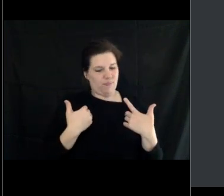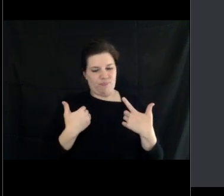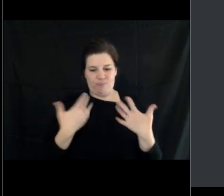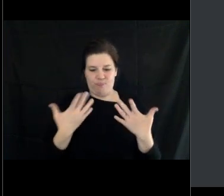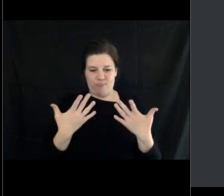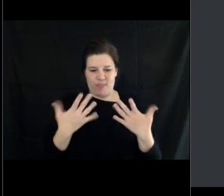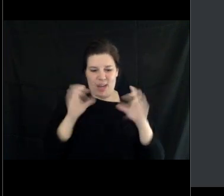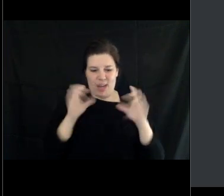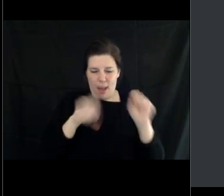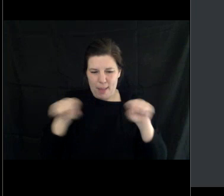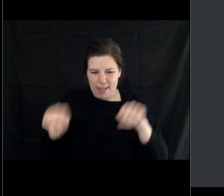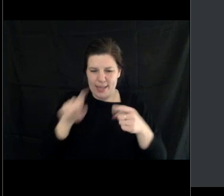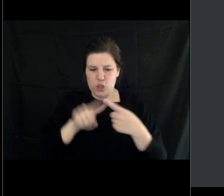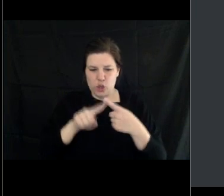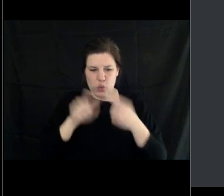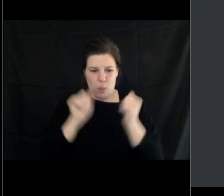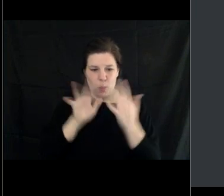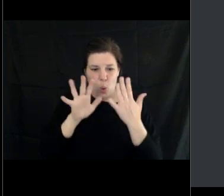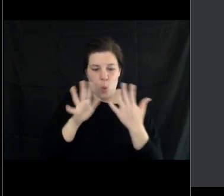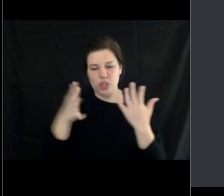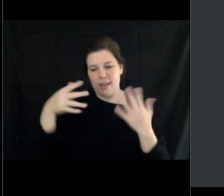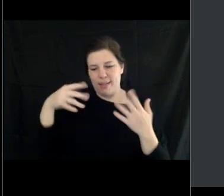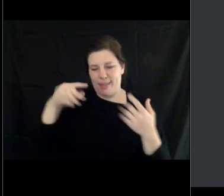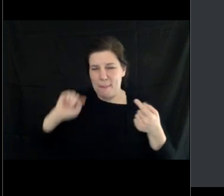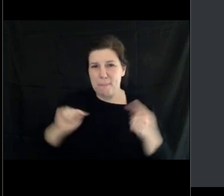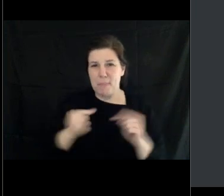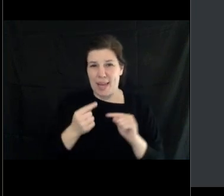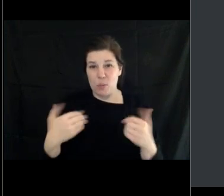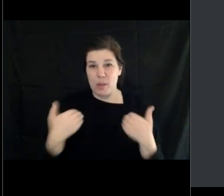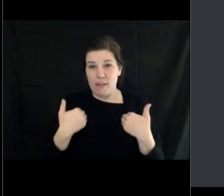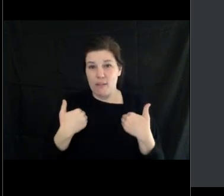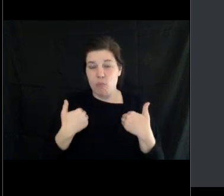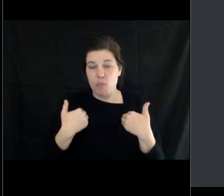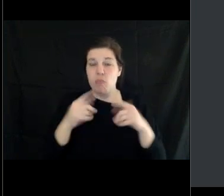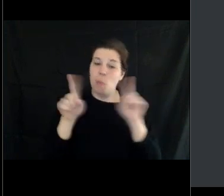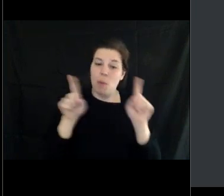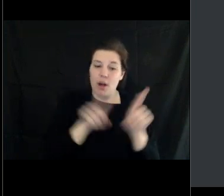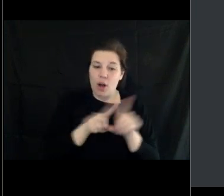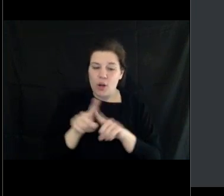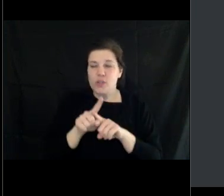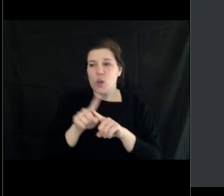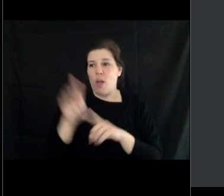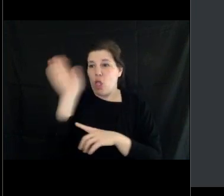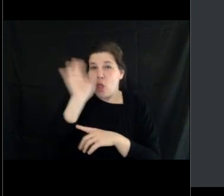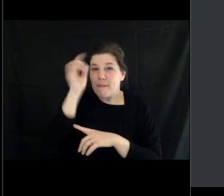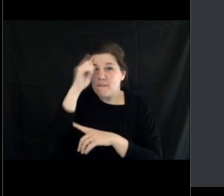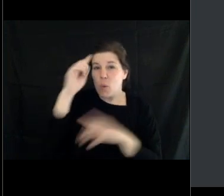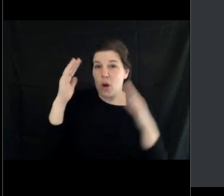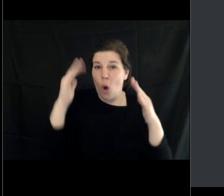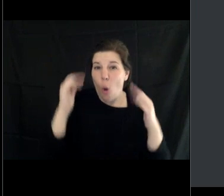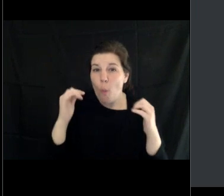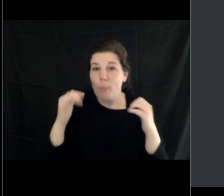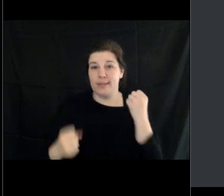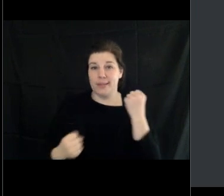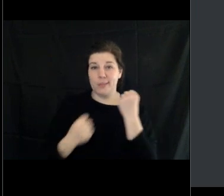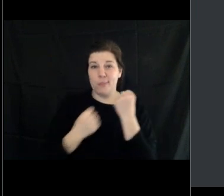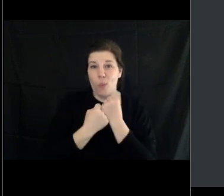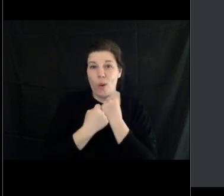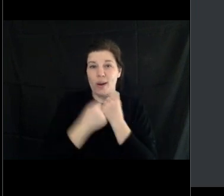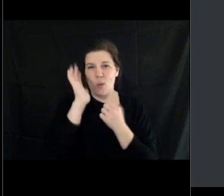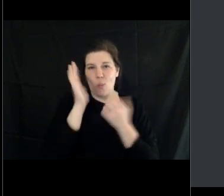is, while also seeking the comfort, the hope, and the support that will help